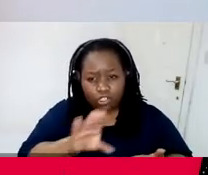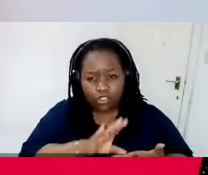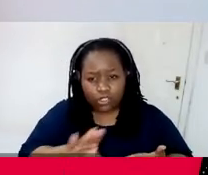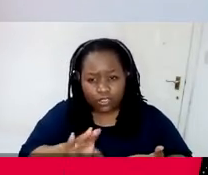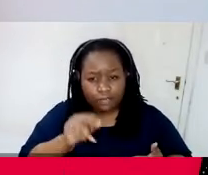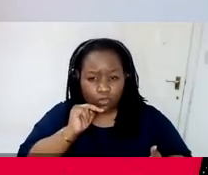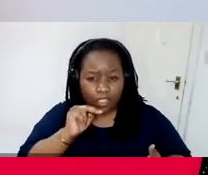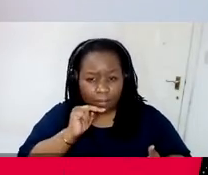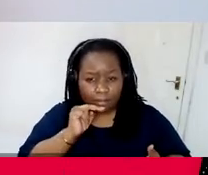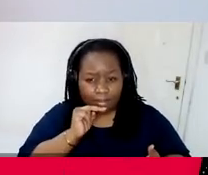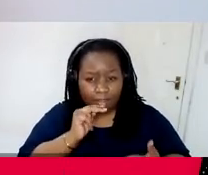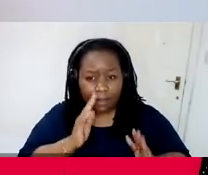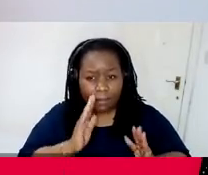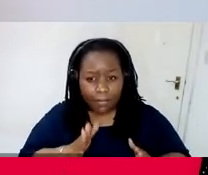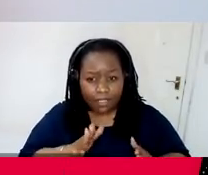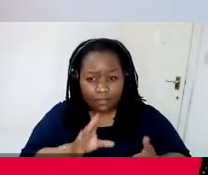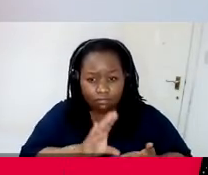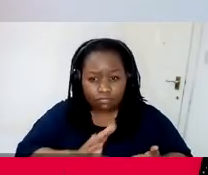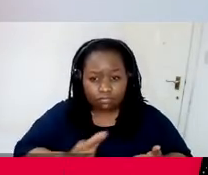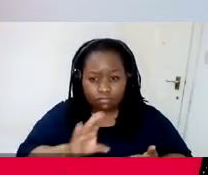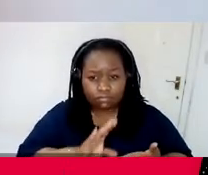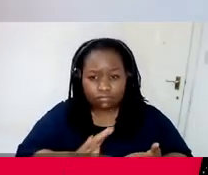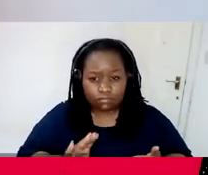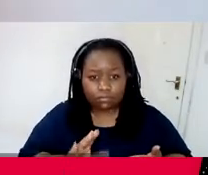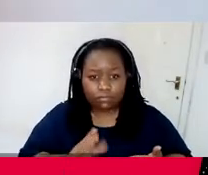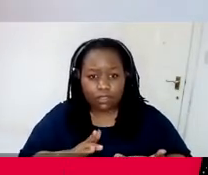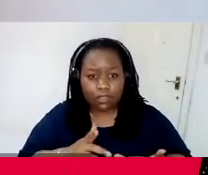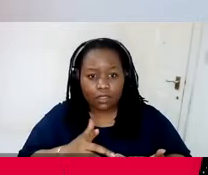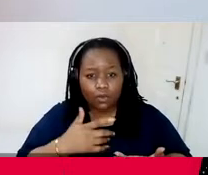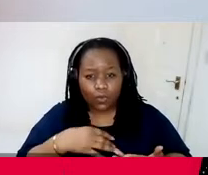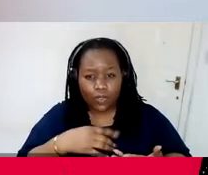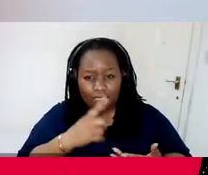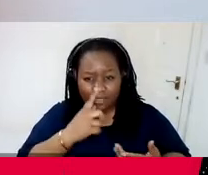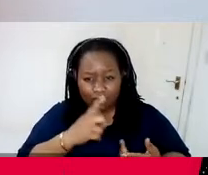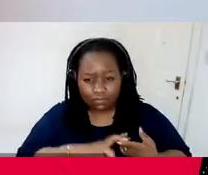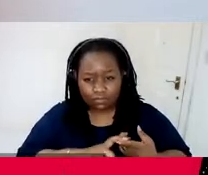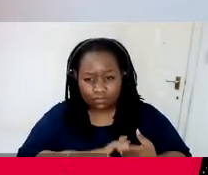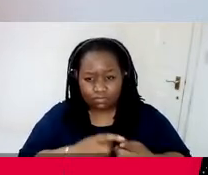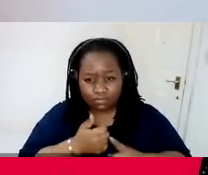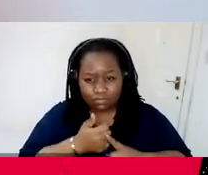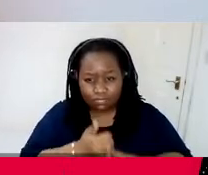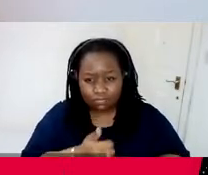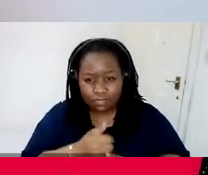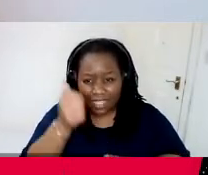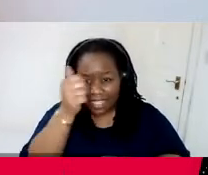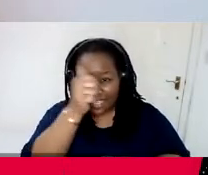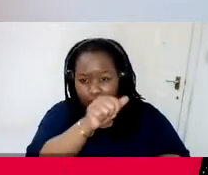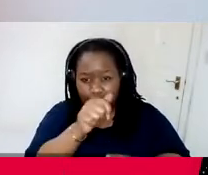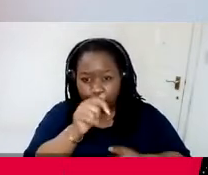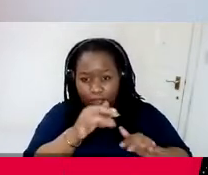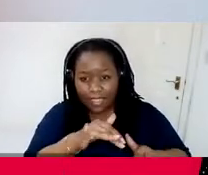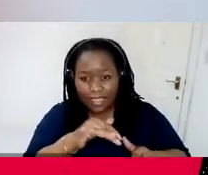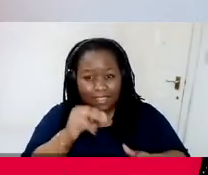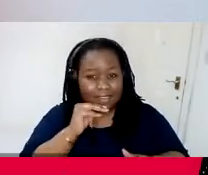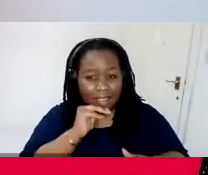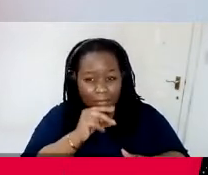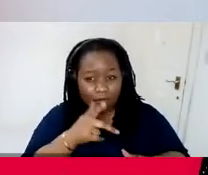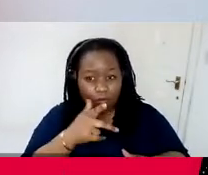There is a need to continue to support the existing mandate of group of eminent experts on Yemen and